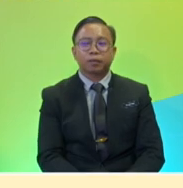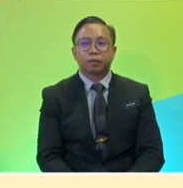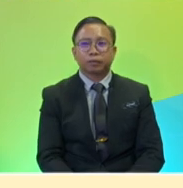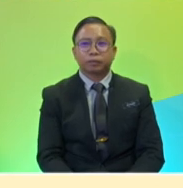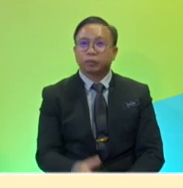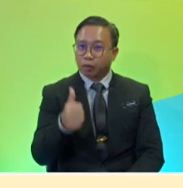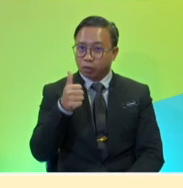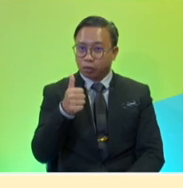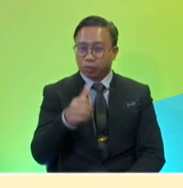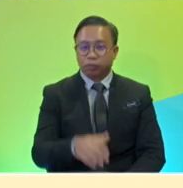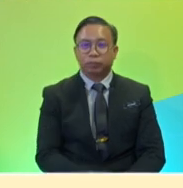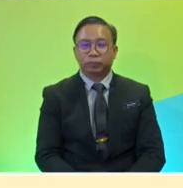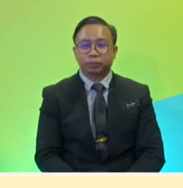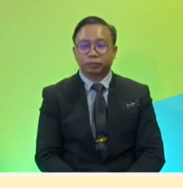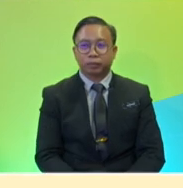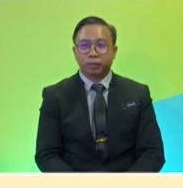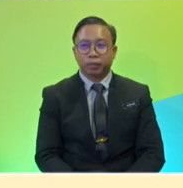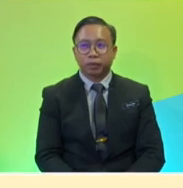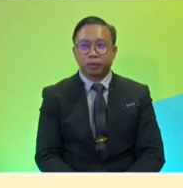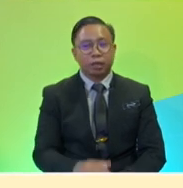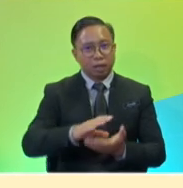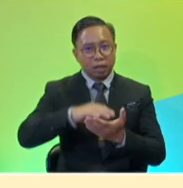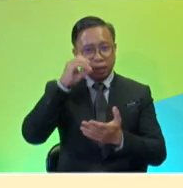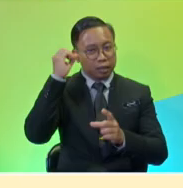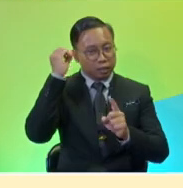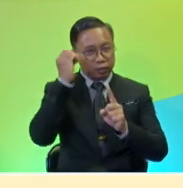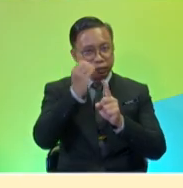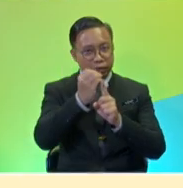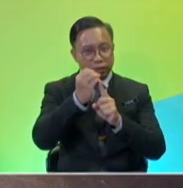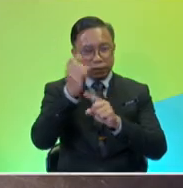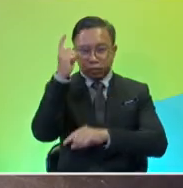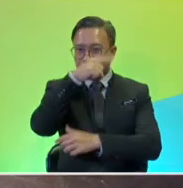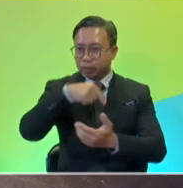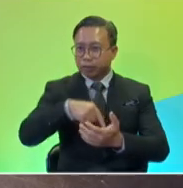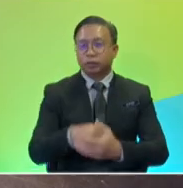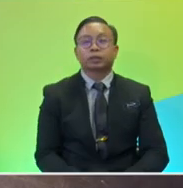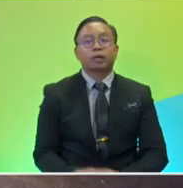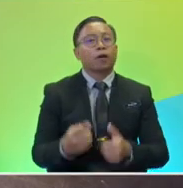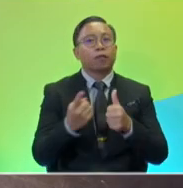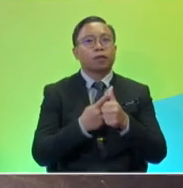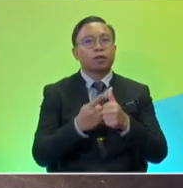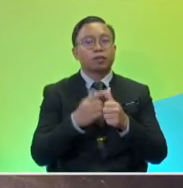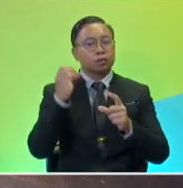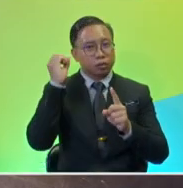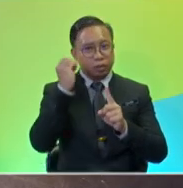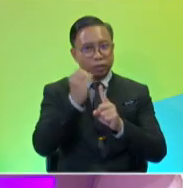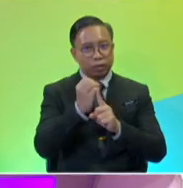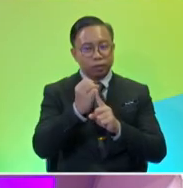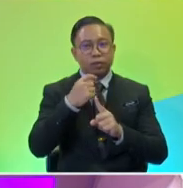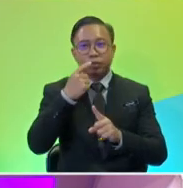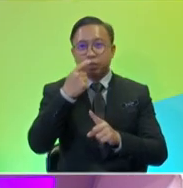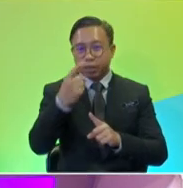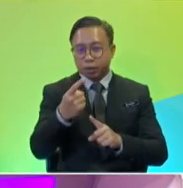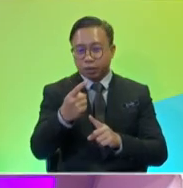good. Okay, now let's go to the learning objective of today. Alright. Okay, the first objective is say out